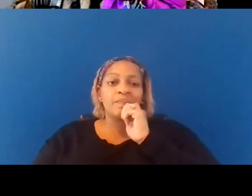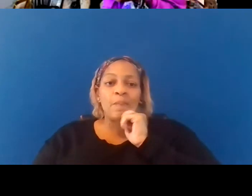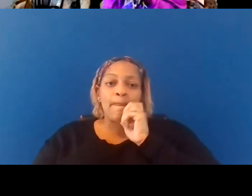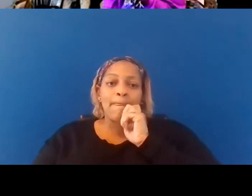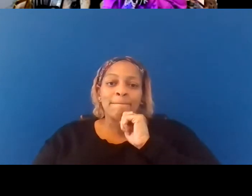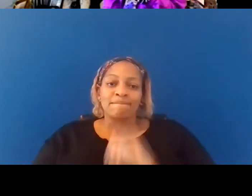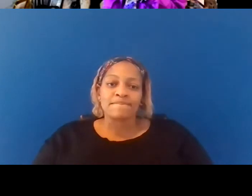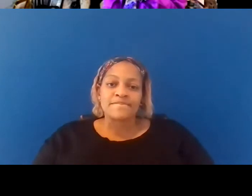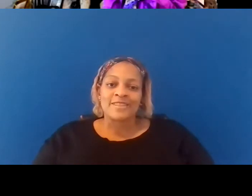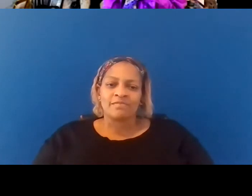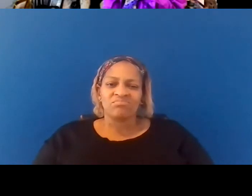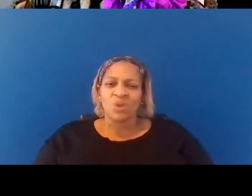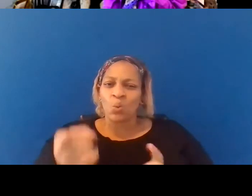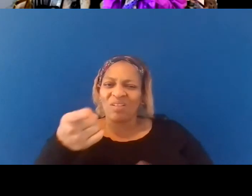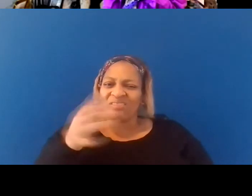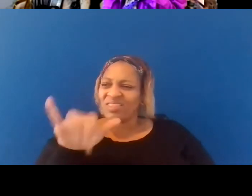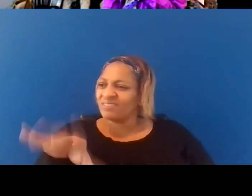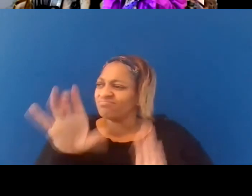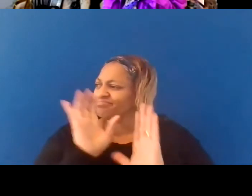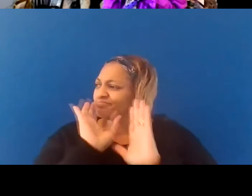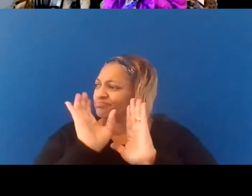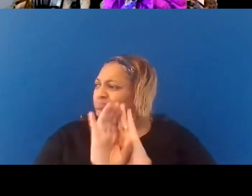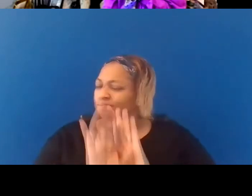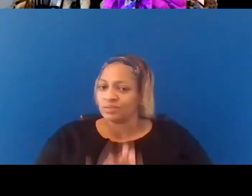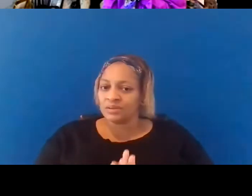What are all of these? What are these?